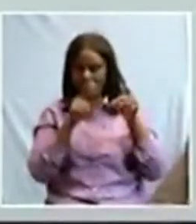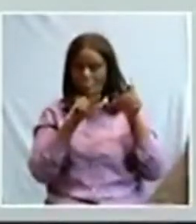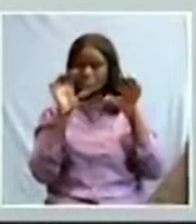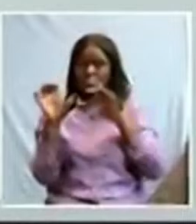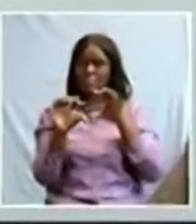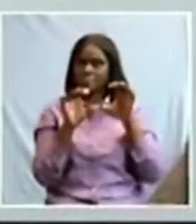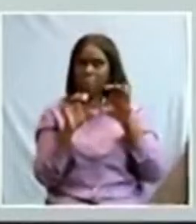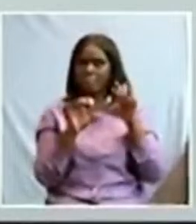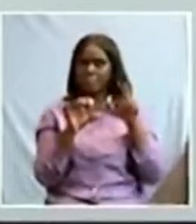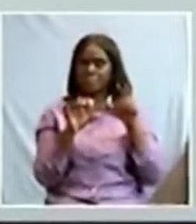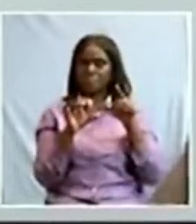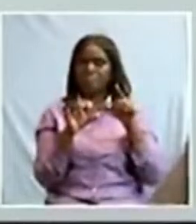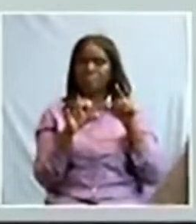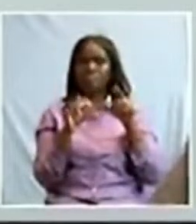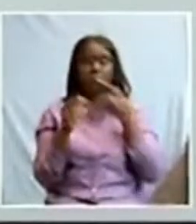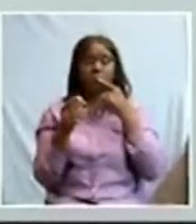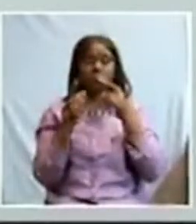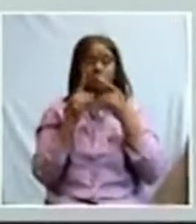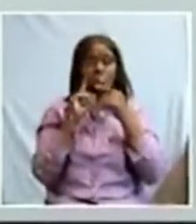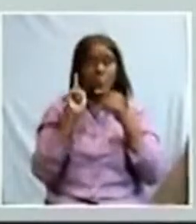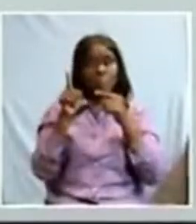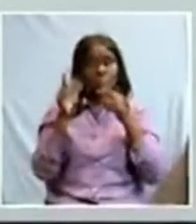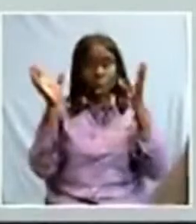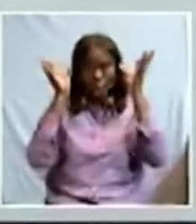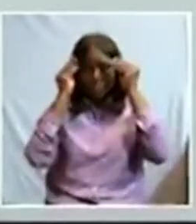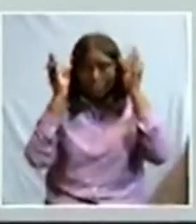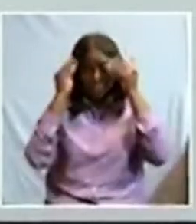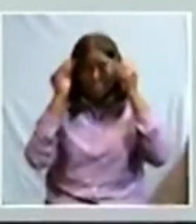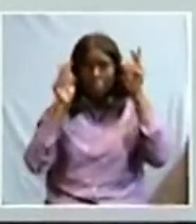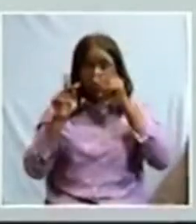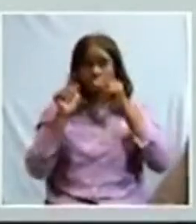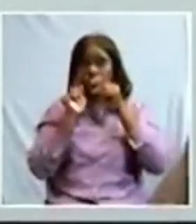do. They say you are the technical people.